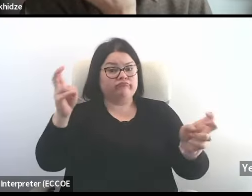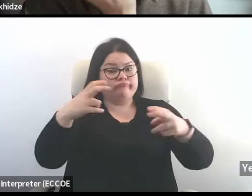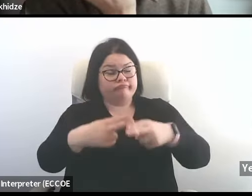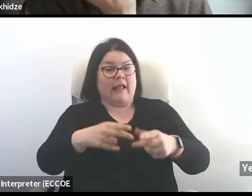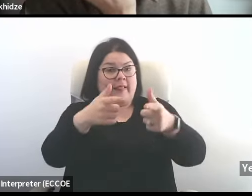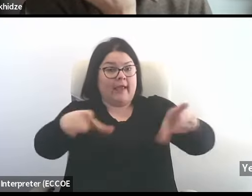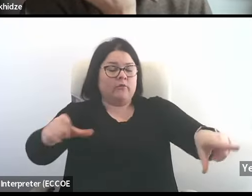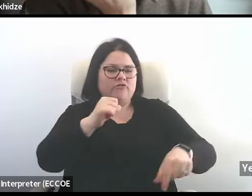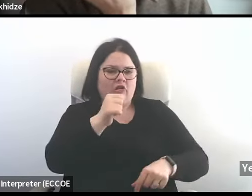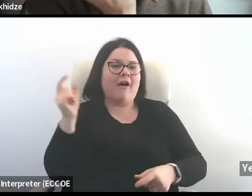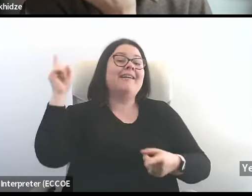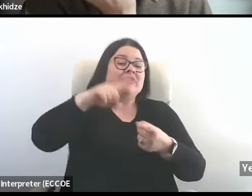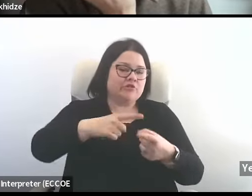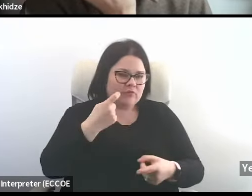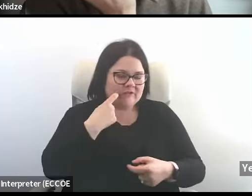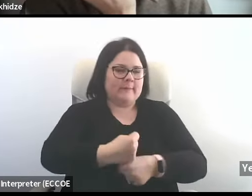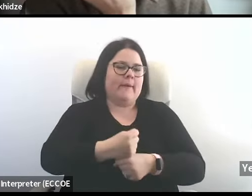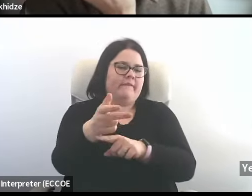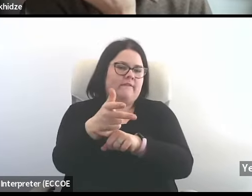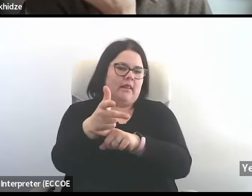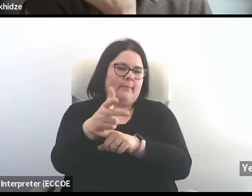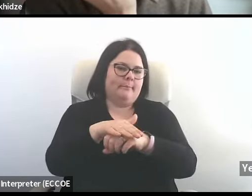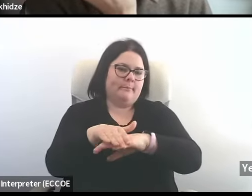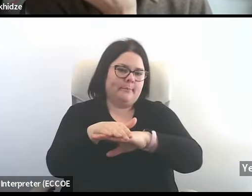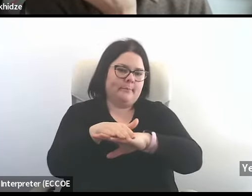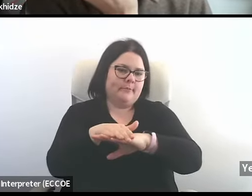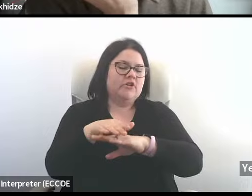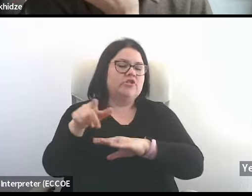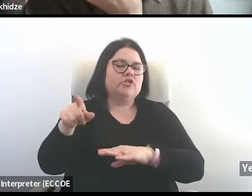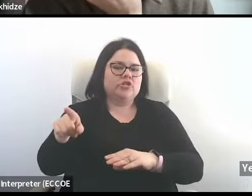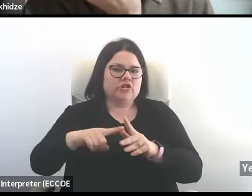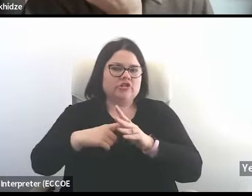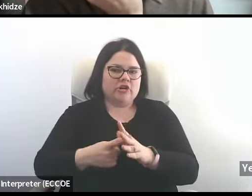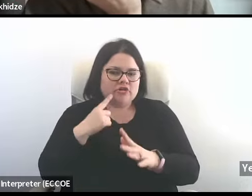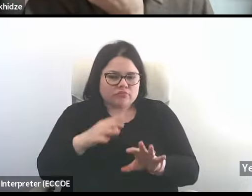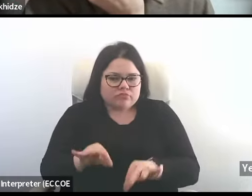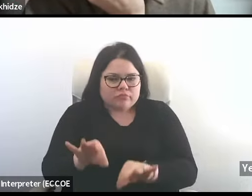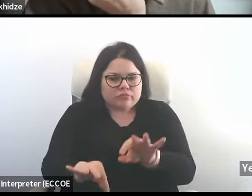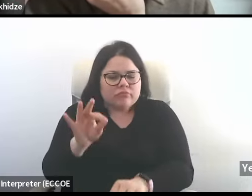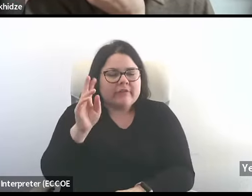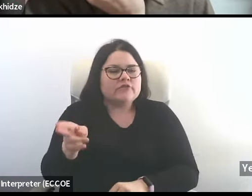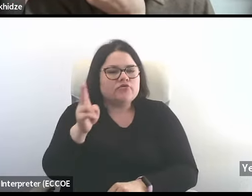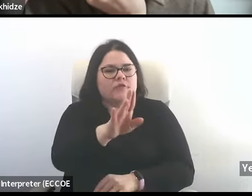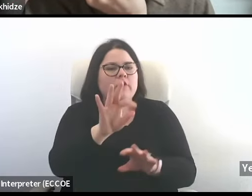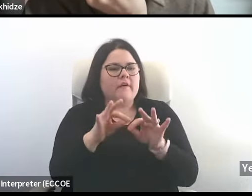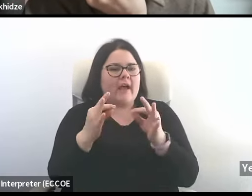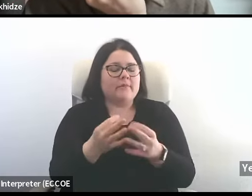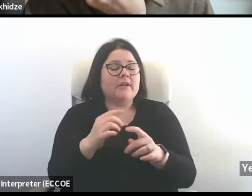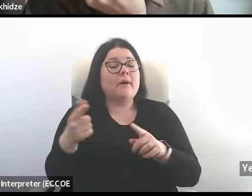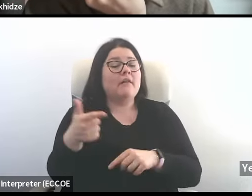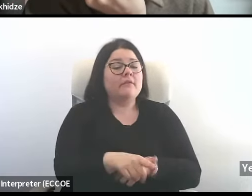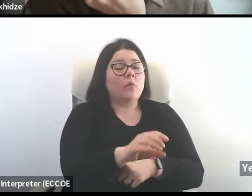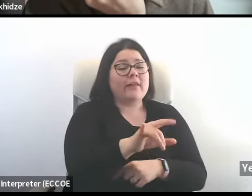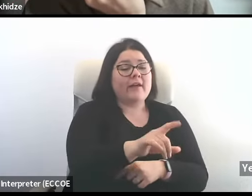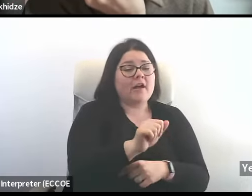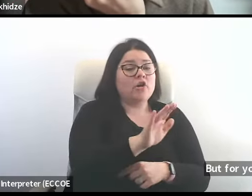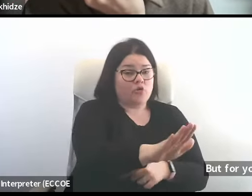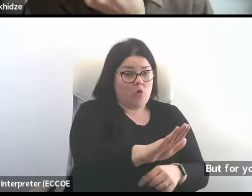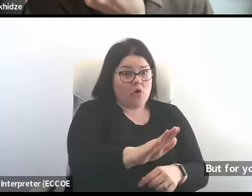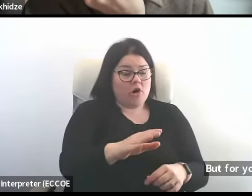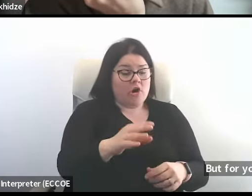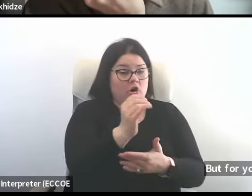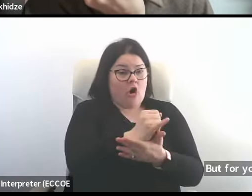recent film that she made, where she starts digging in the history of her family. But for you, language has always